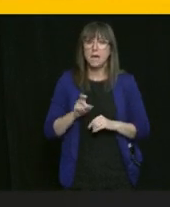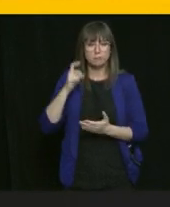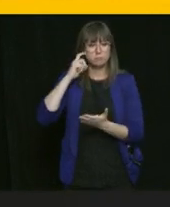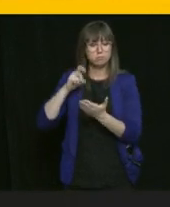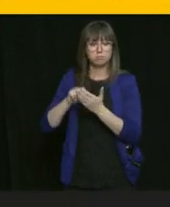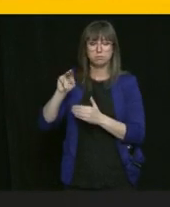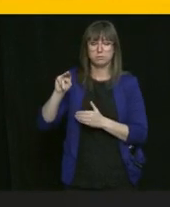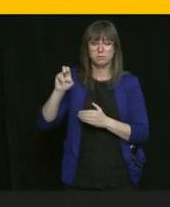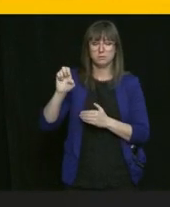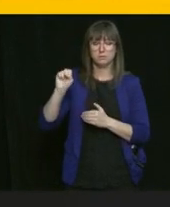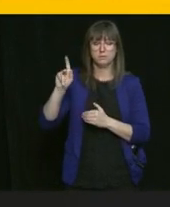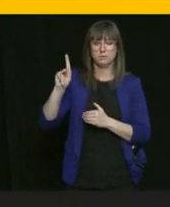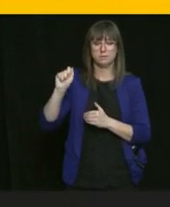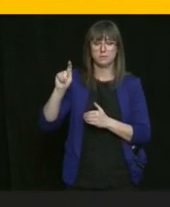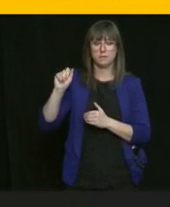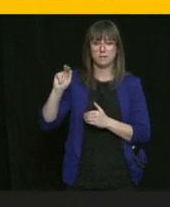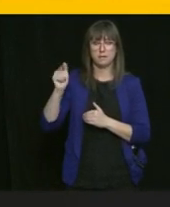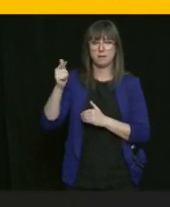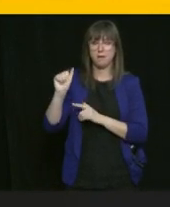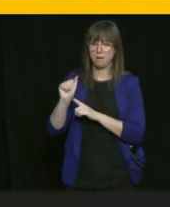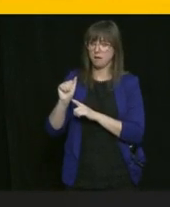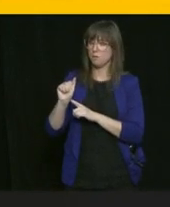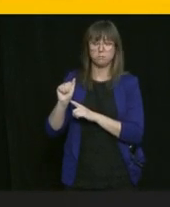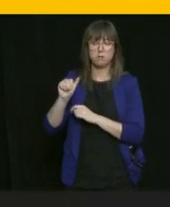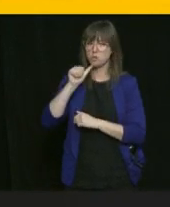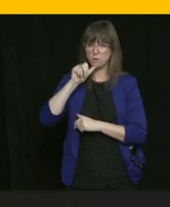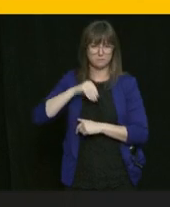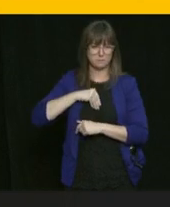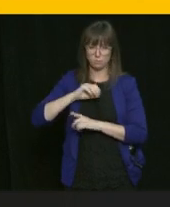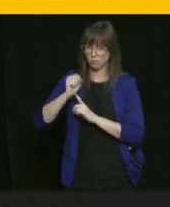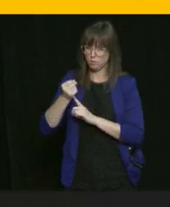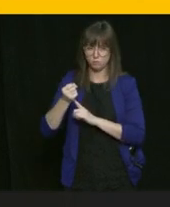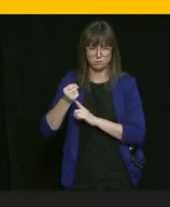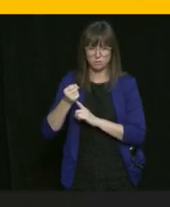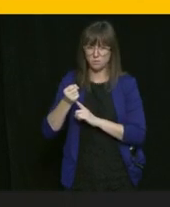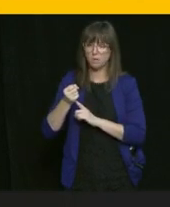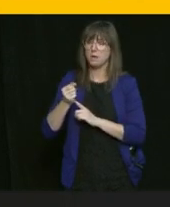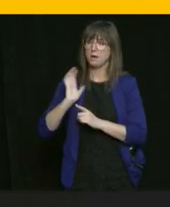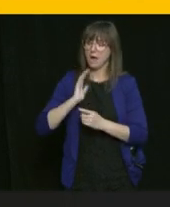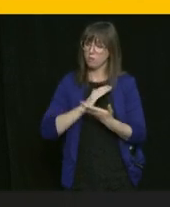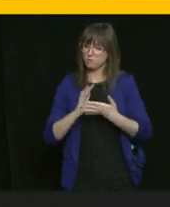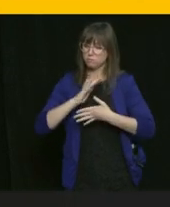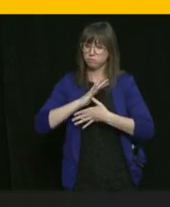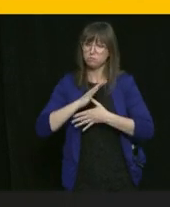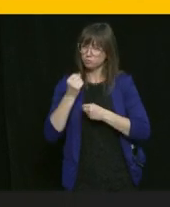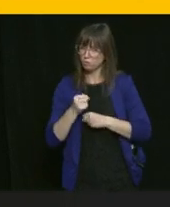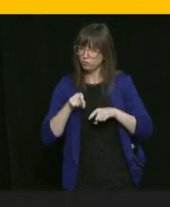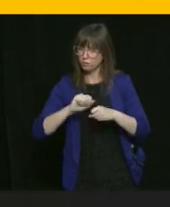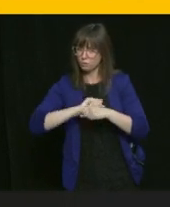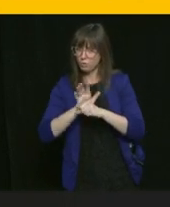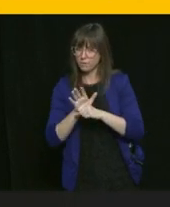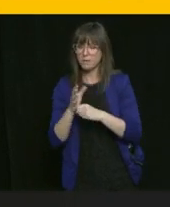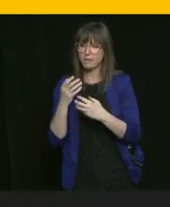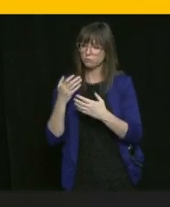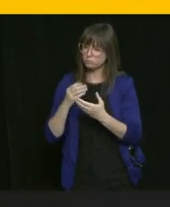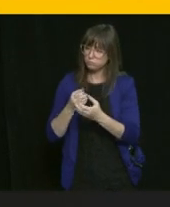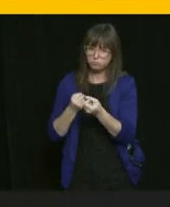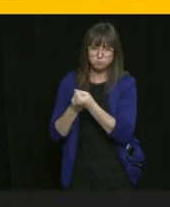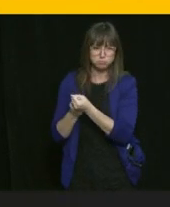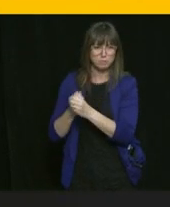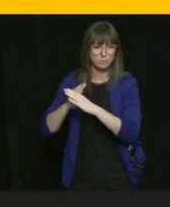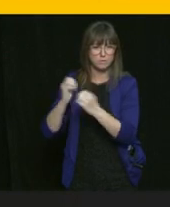Niskandiga. Our common priority, particularly during COVID, is the safety of all community members. My officials are working directly with